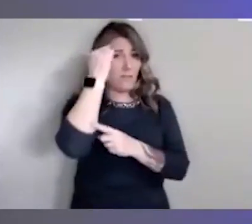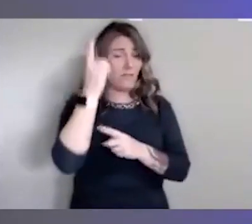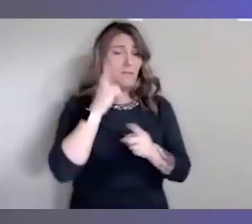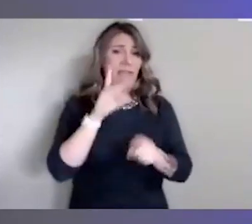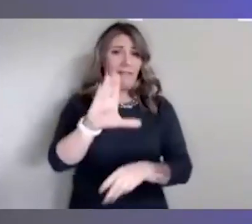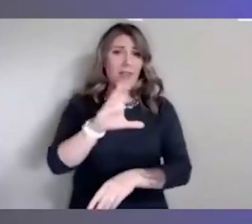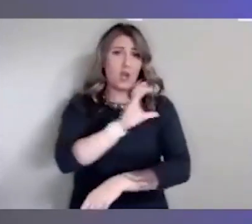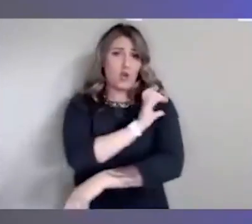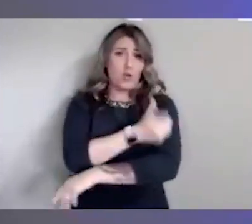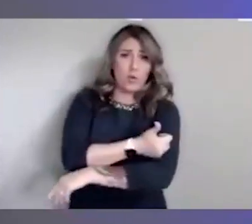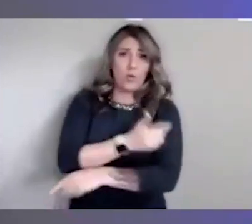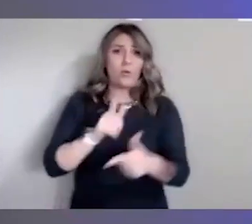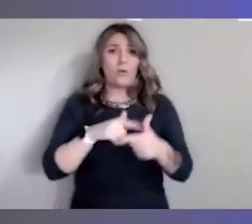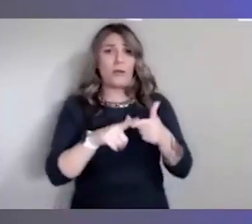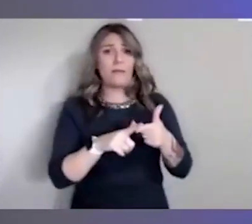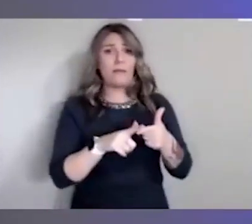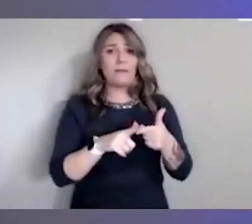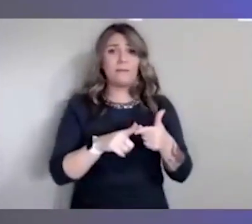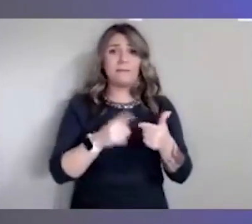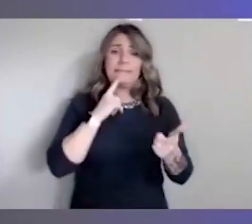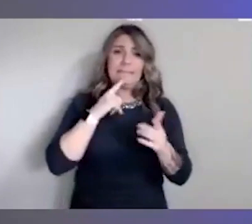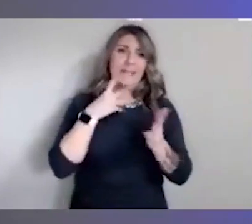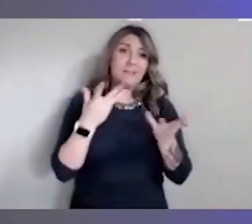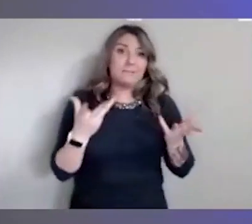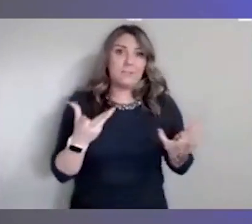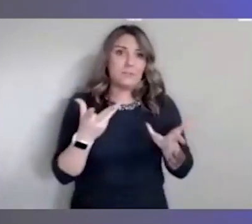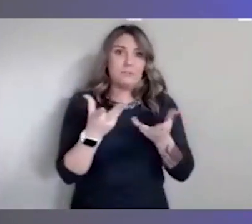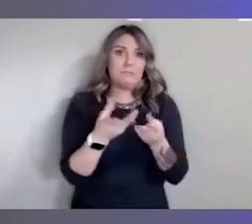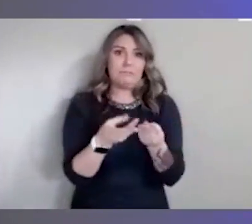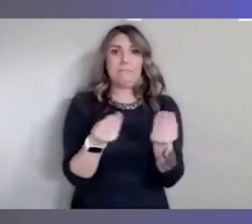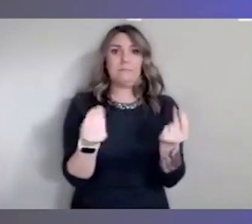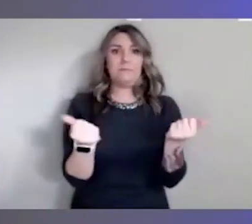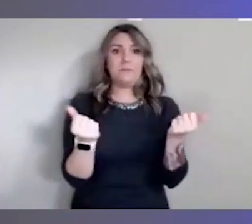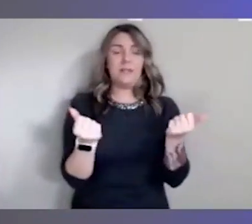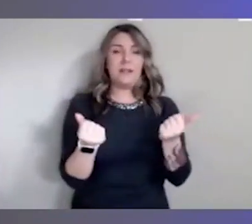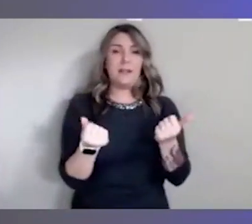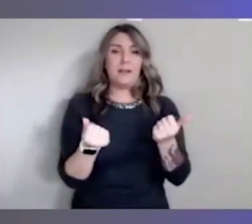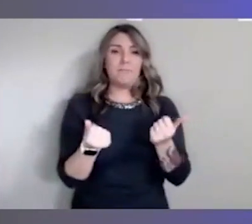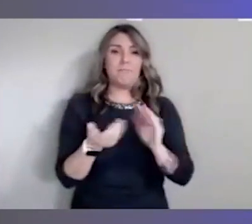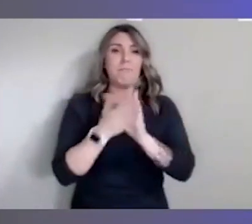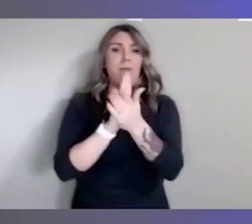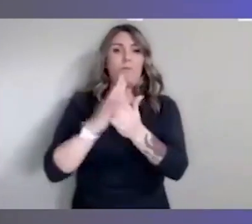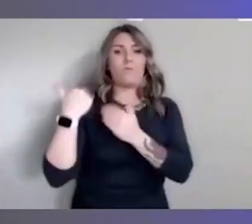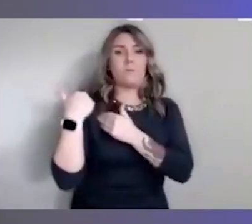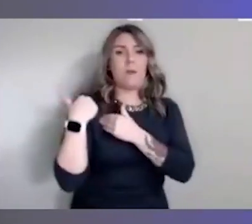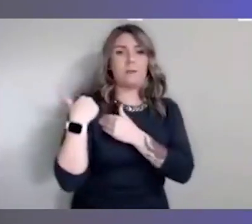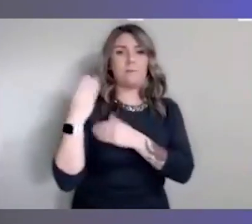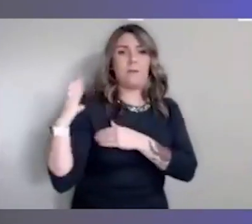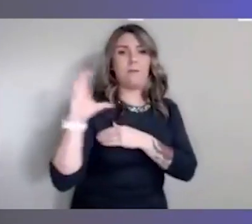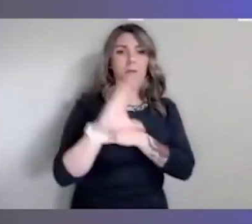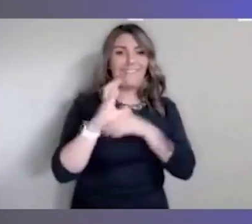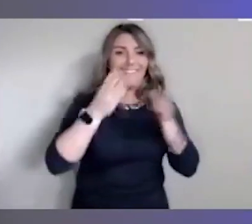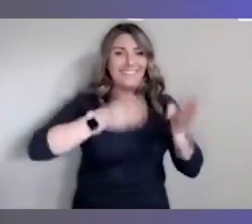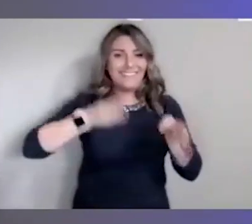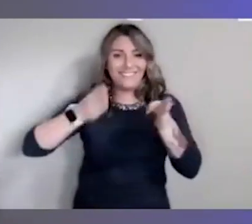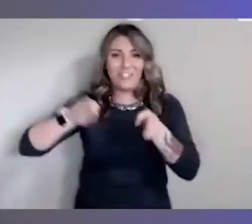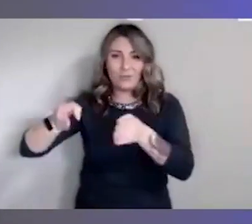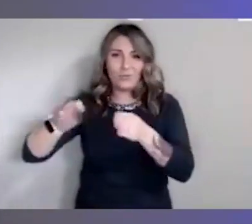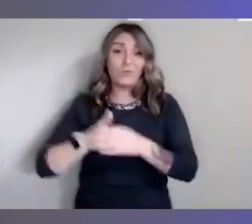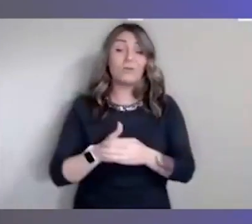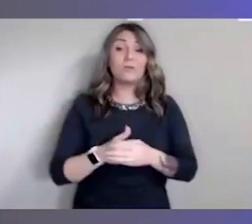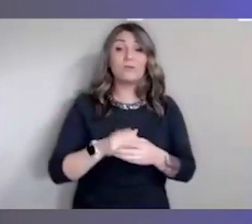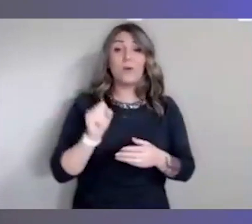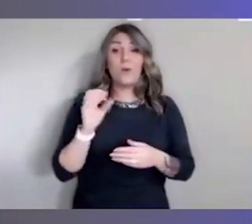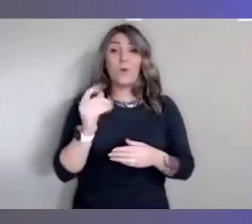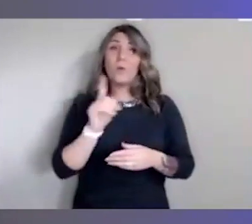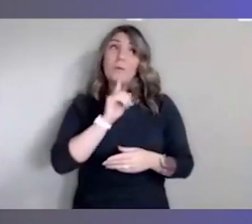and then it kind of devolves to individuals. And so I think in a way we've been hamstrung by what's